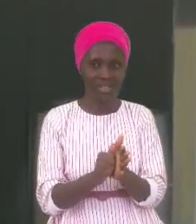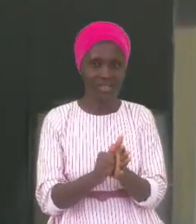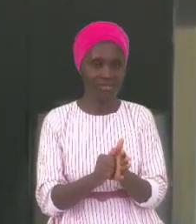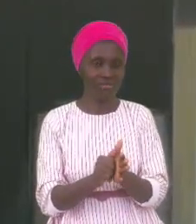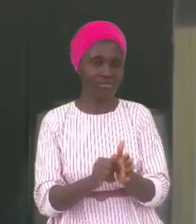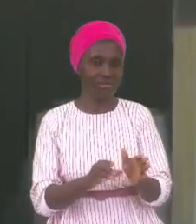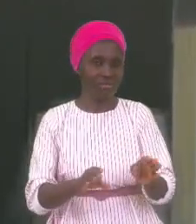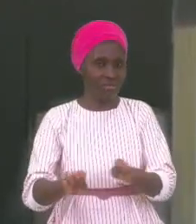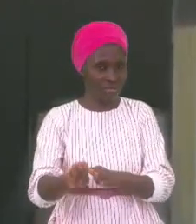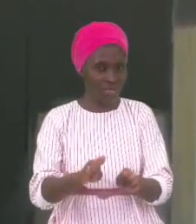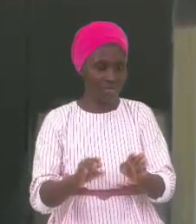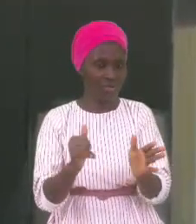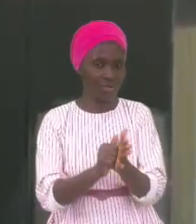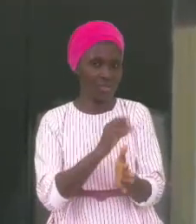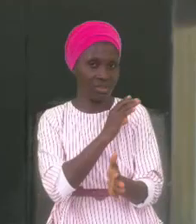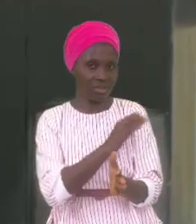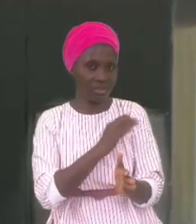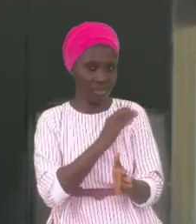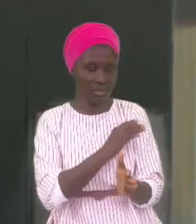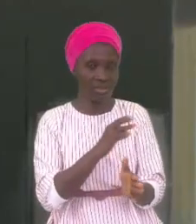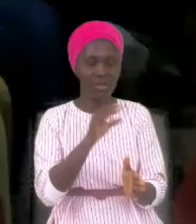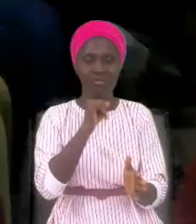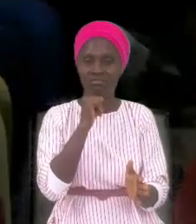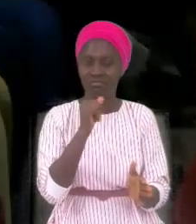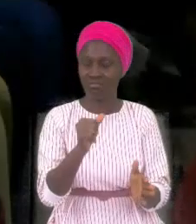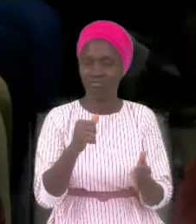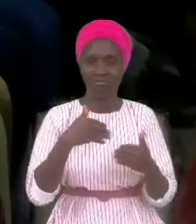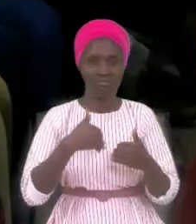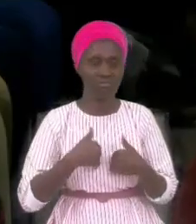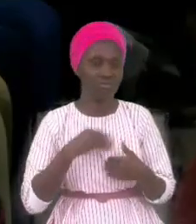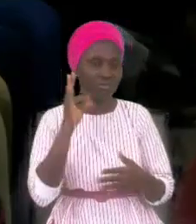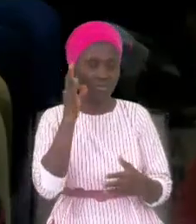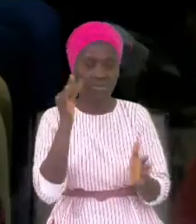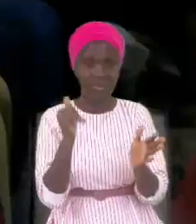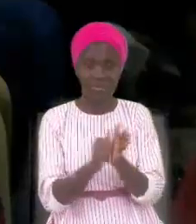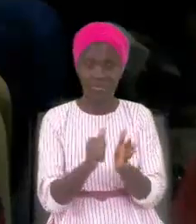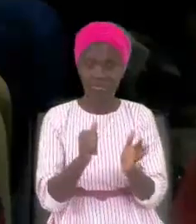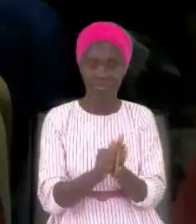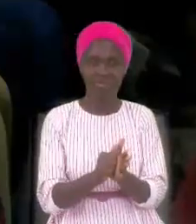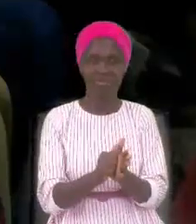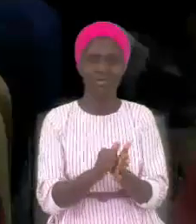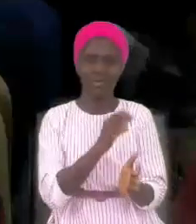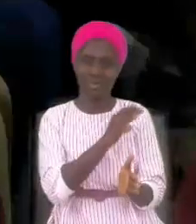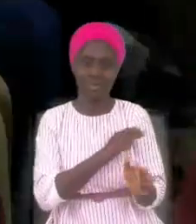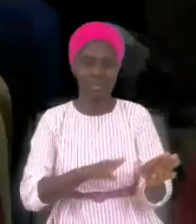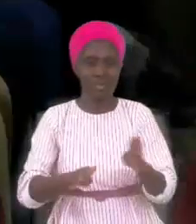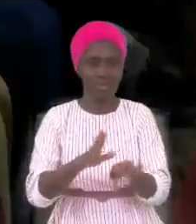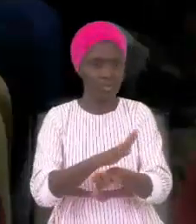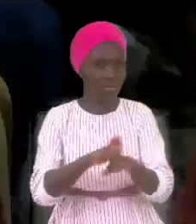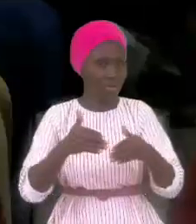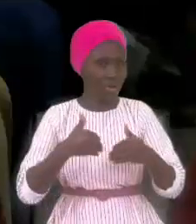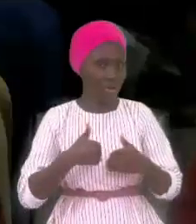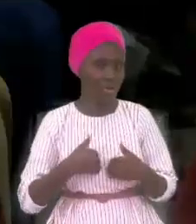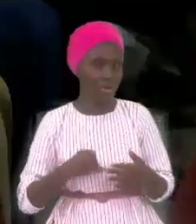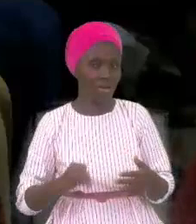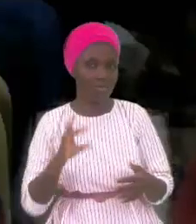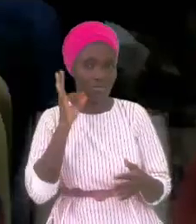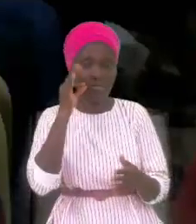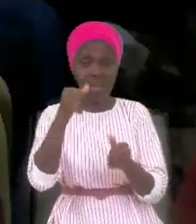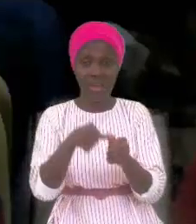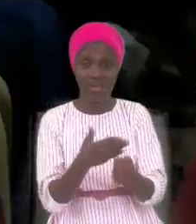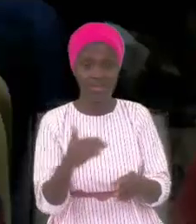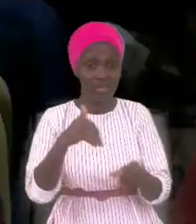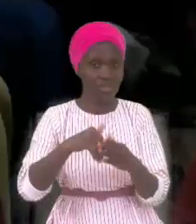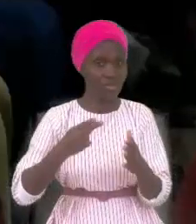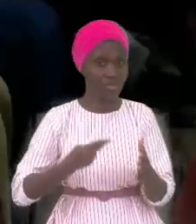that idiosyncrasy, that peculiarity is not bearing fruit. And everything in us and everything that